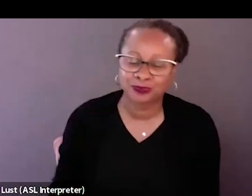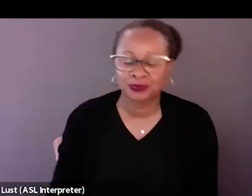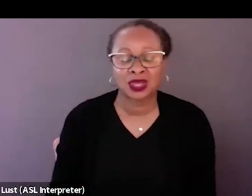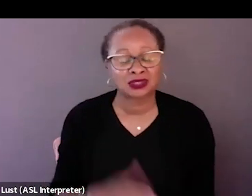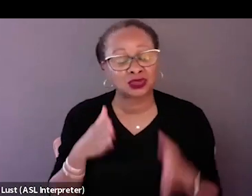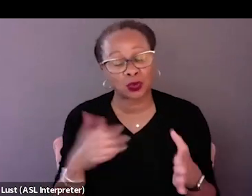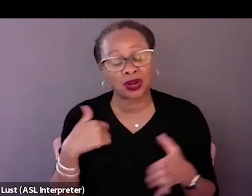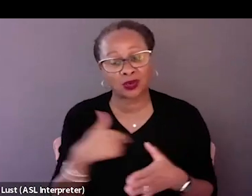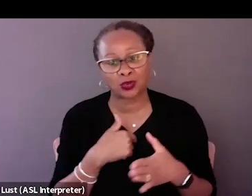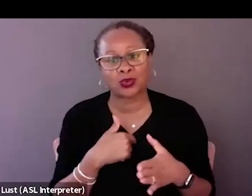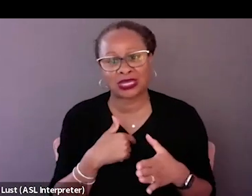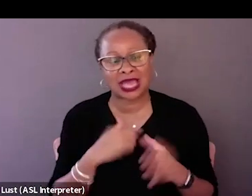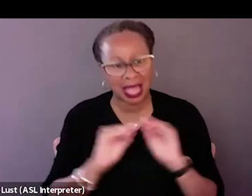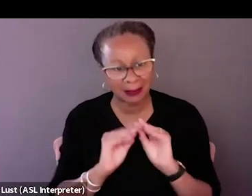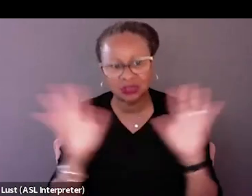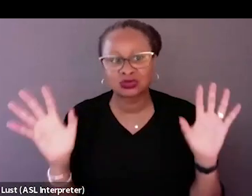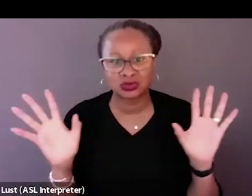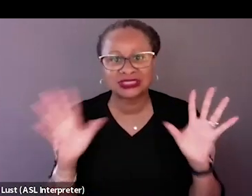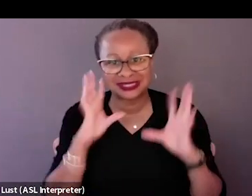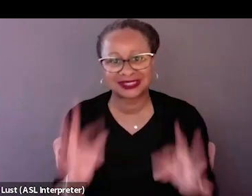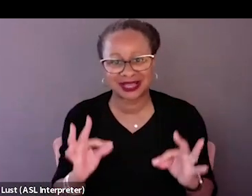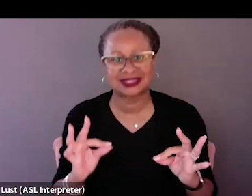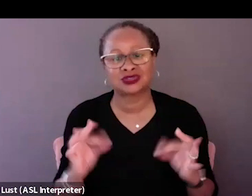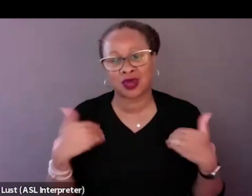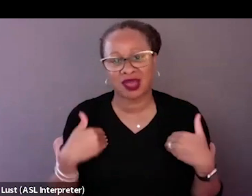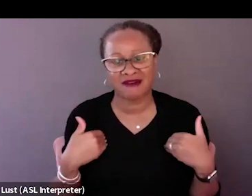which we just deliberately chose to have a kind of